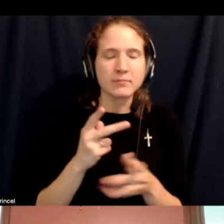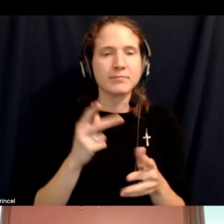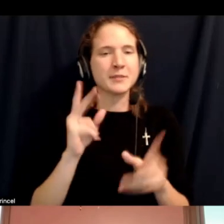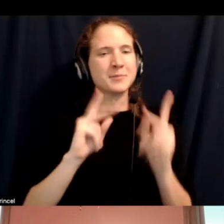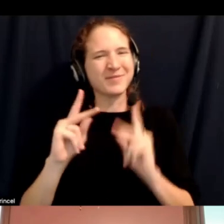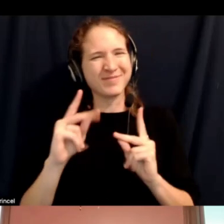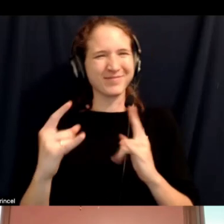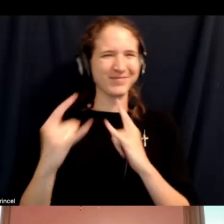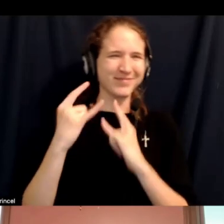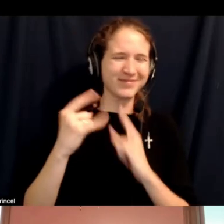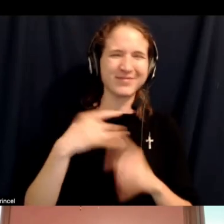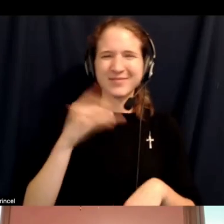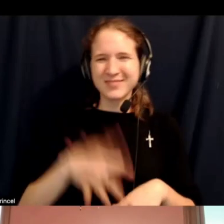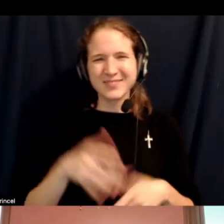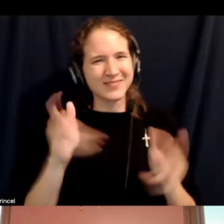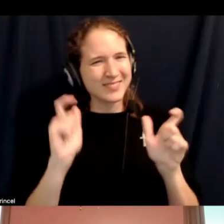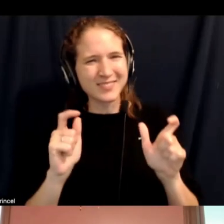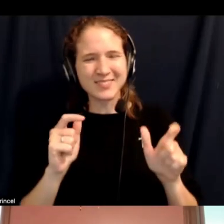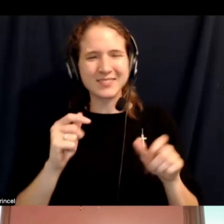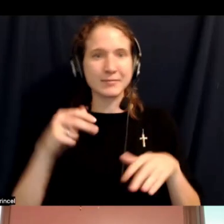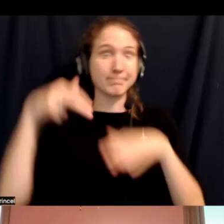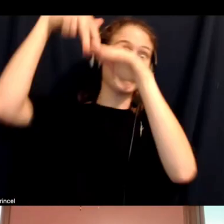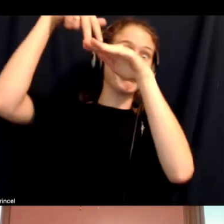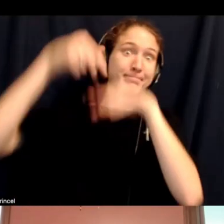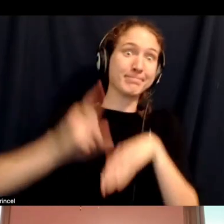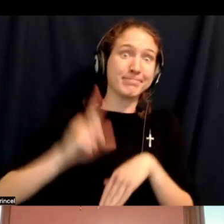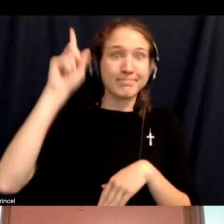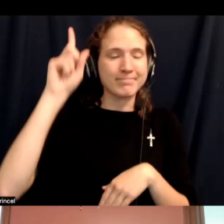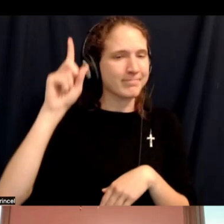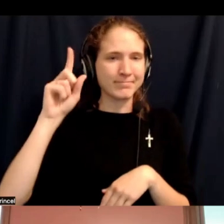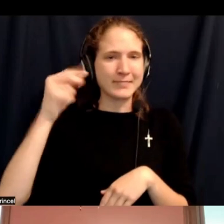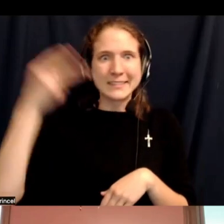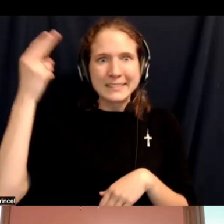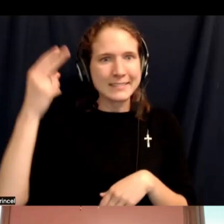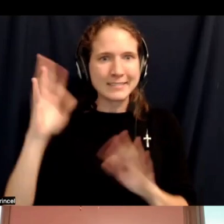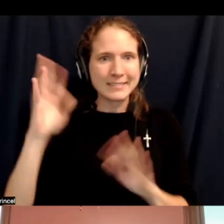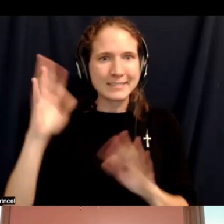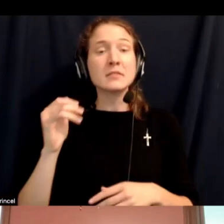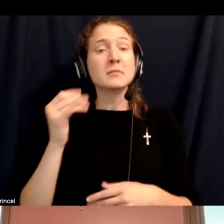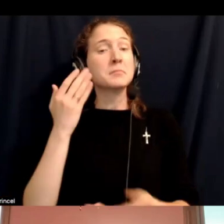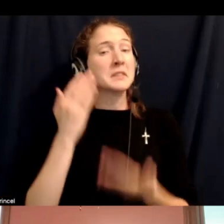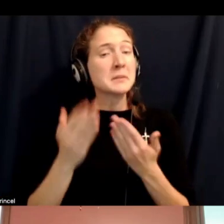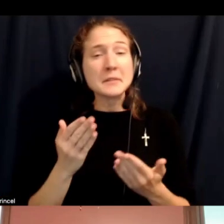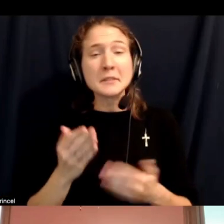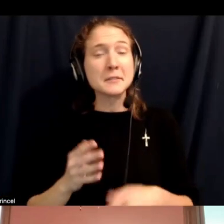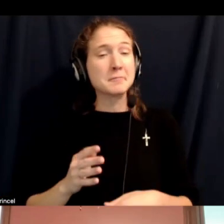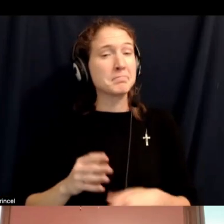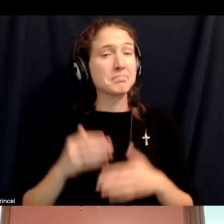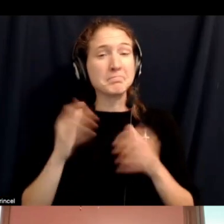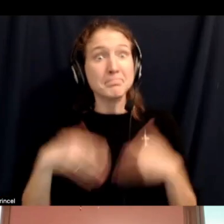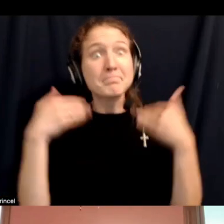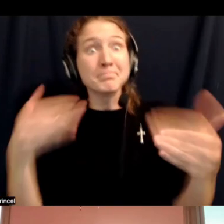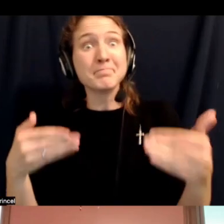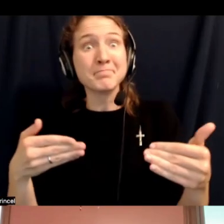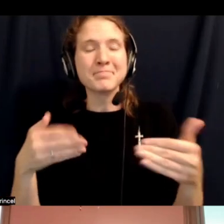drive fast. I don't, So if I have impulses, they might be that I'd paint a room a really bright color. This room is white,